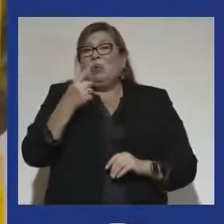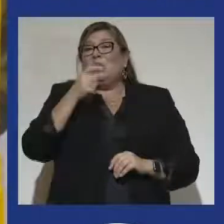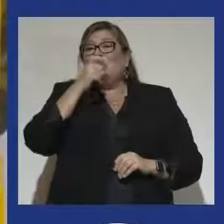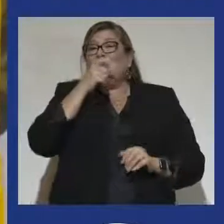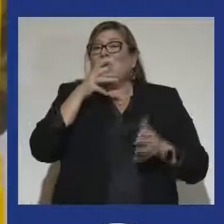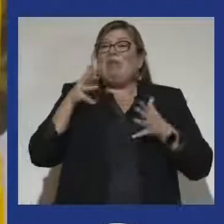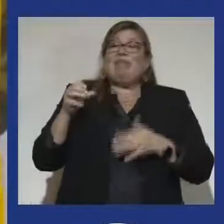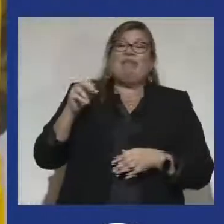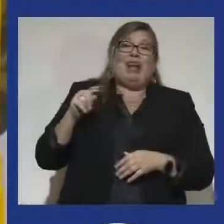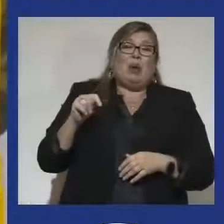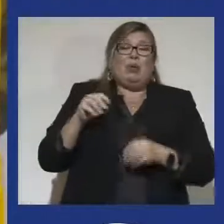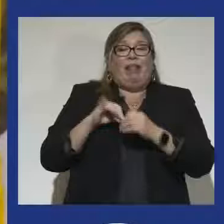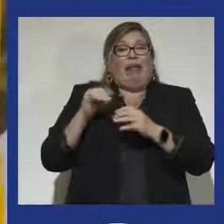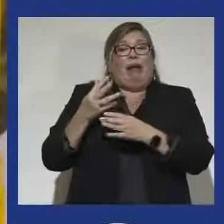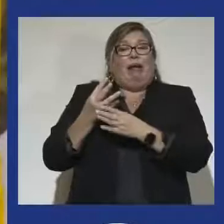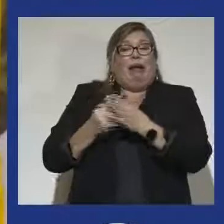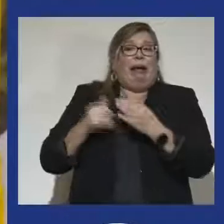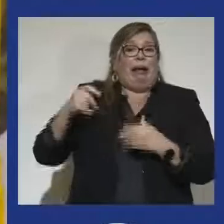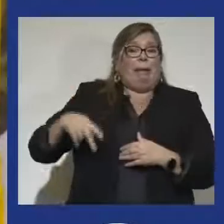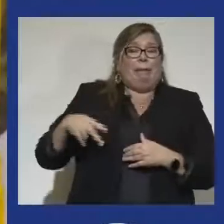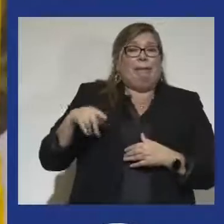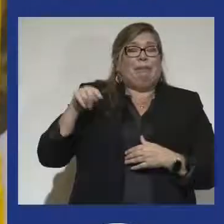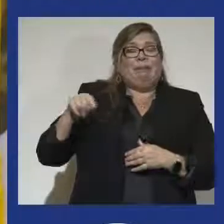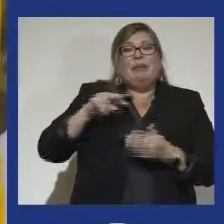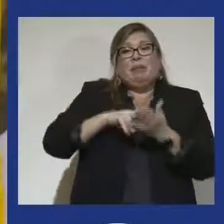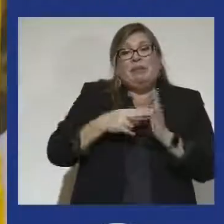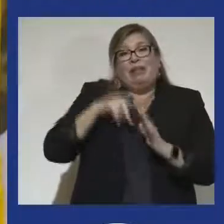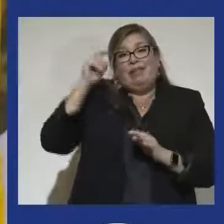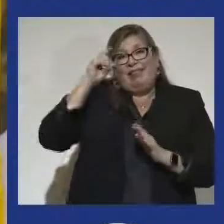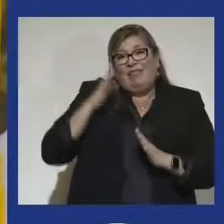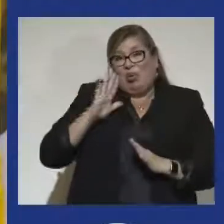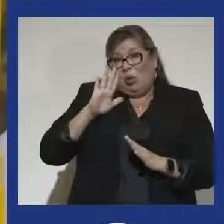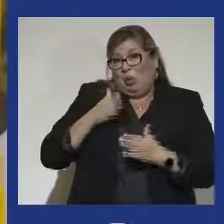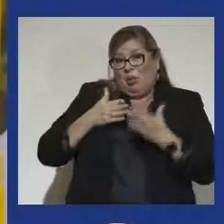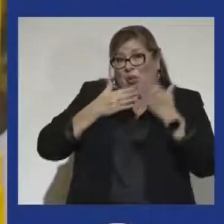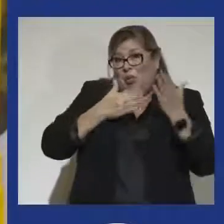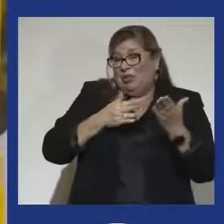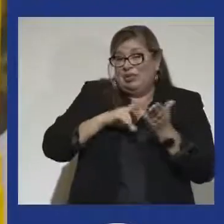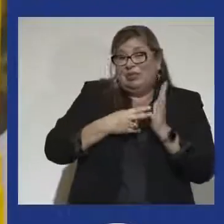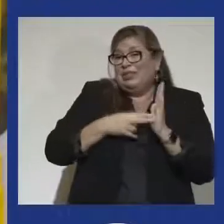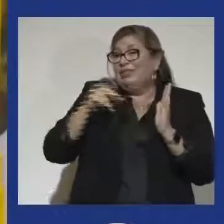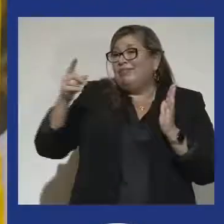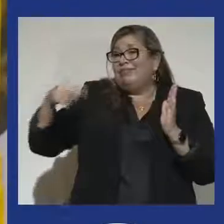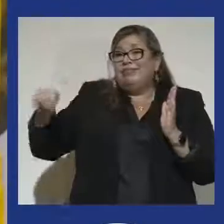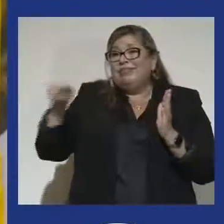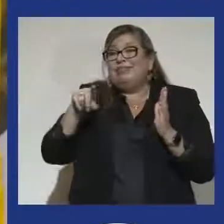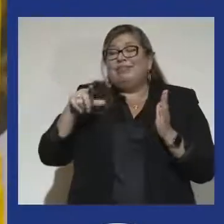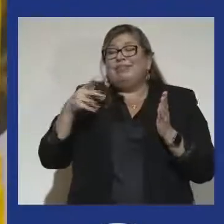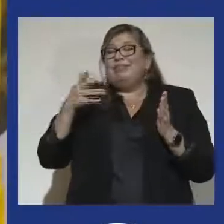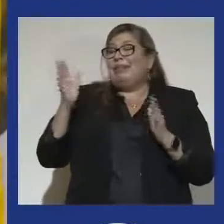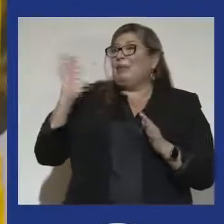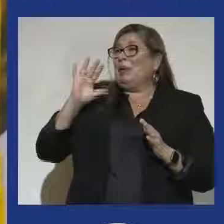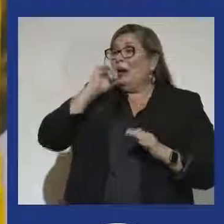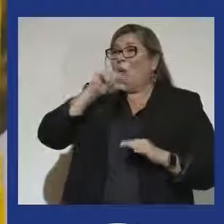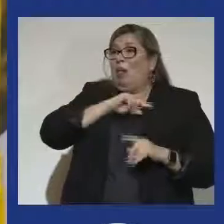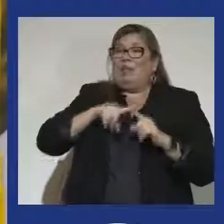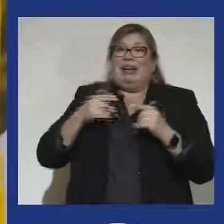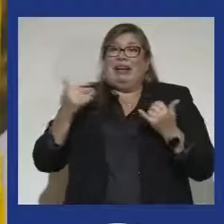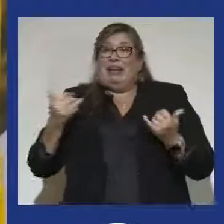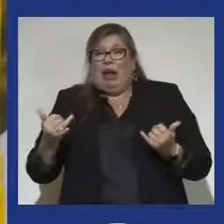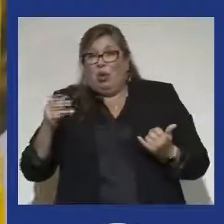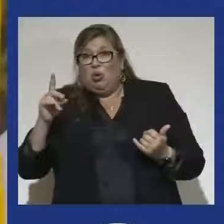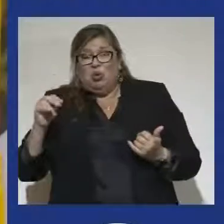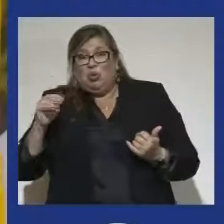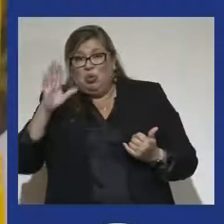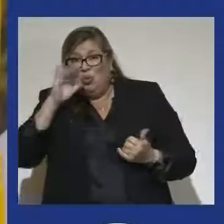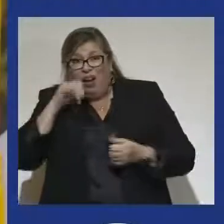left out in that sort of gap, the governor's proposal is not to cover those people at the moment. But it's being the